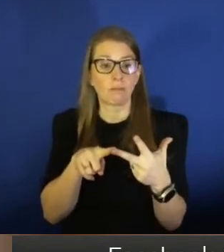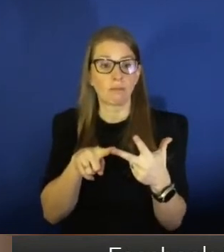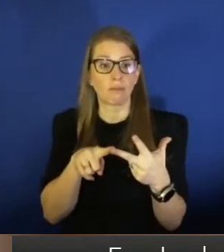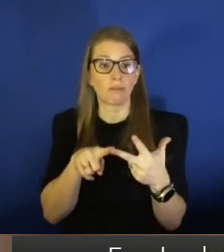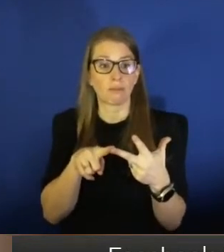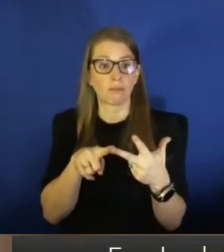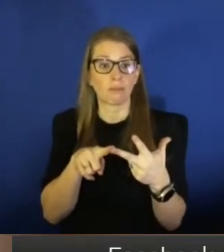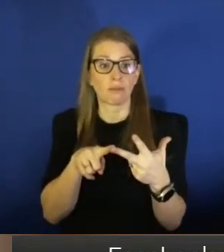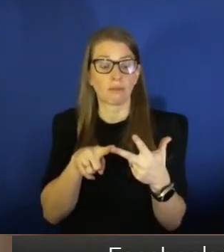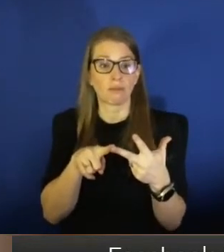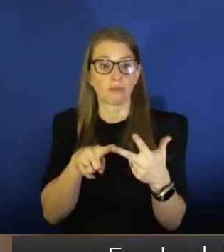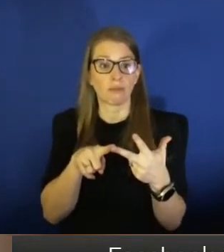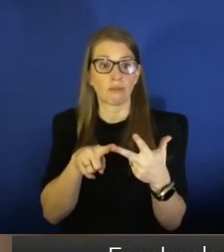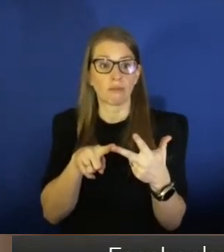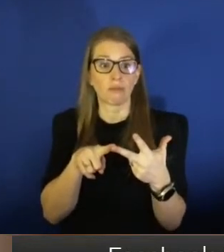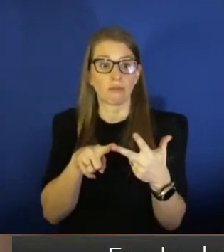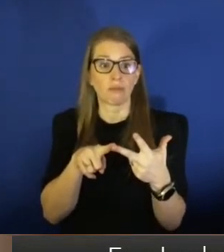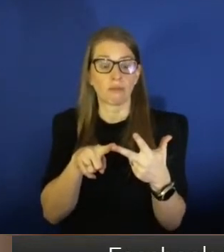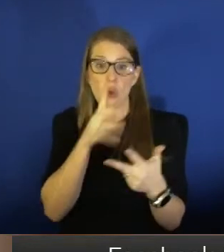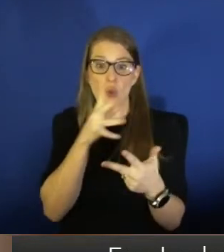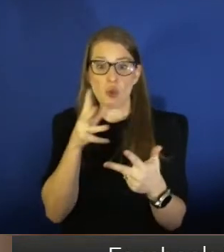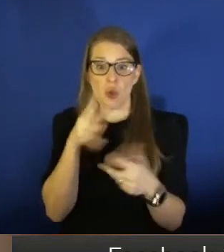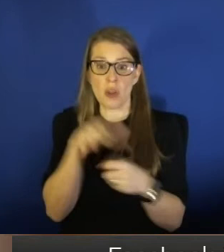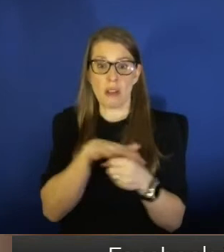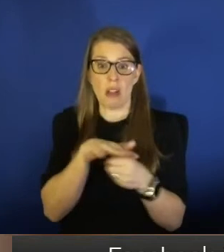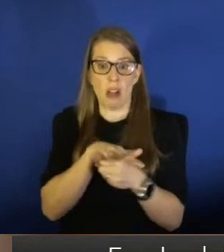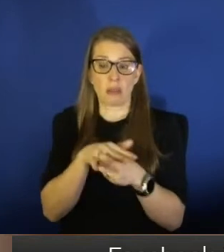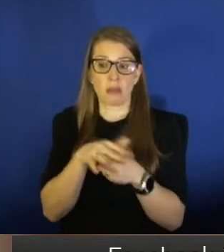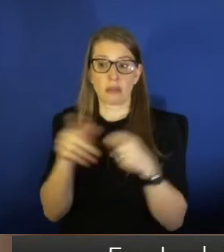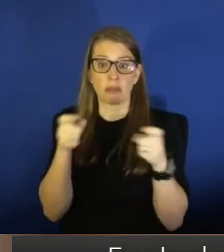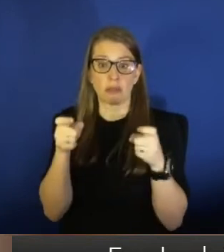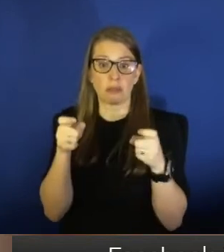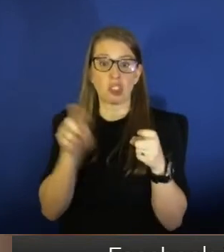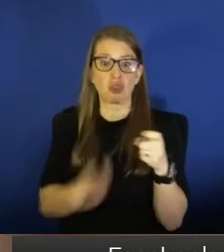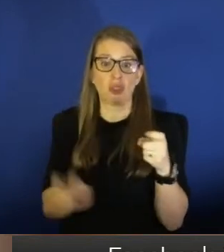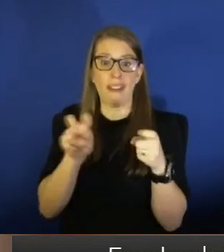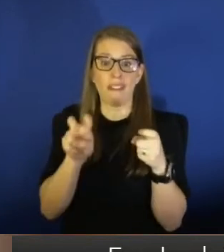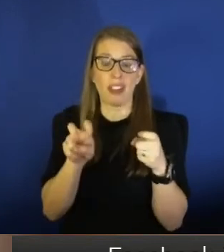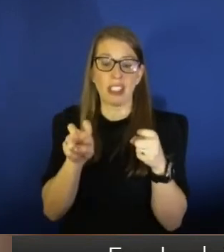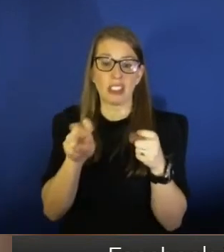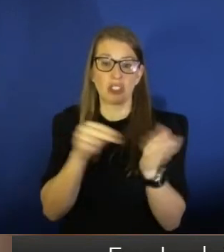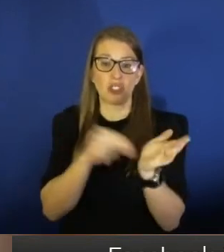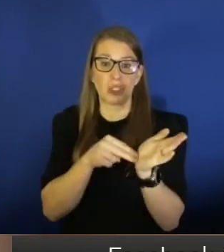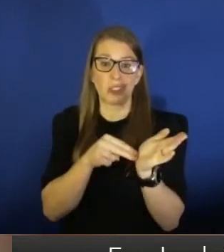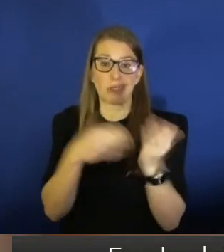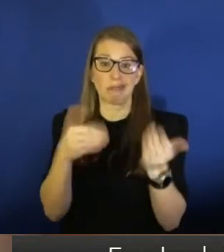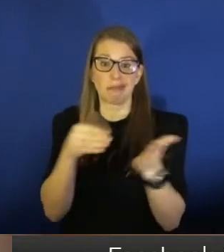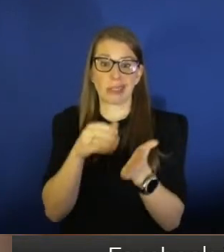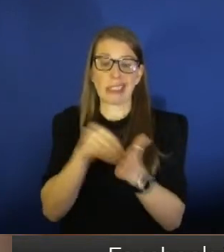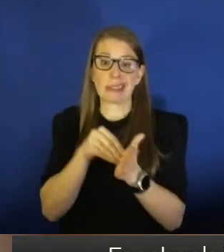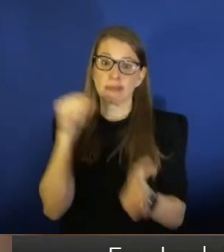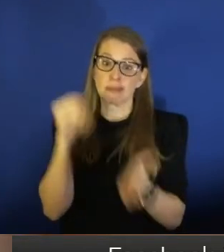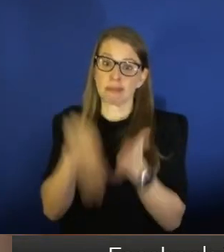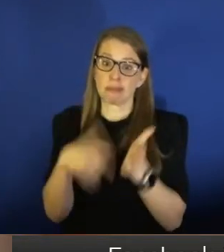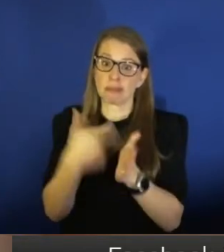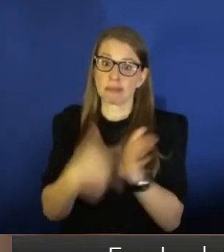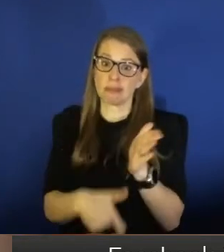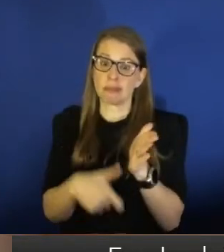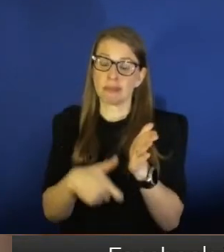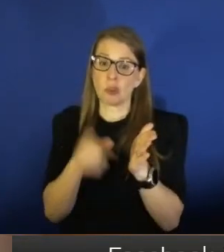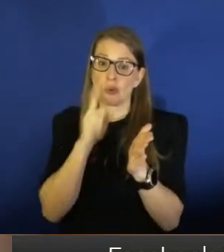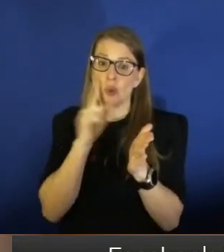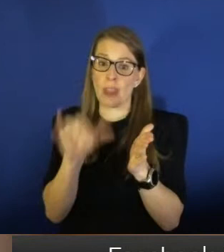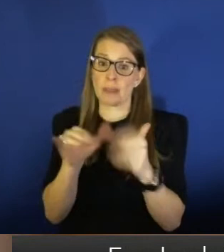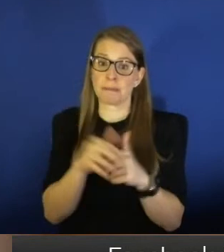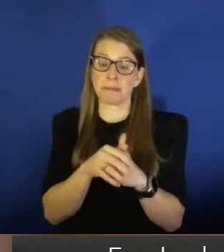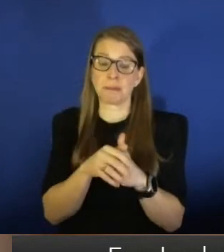a lot of the rural areas. It's being manned by traveling nurses at a huge expense. So I would